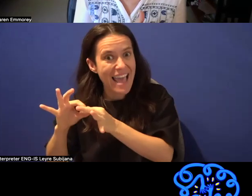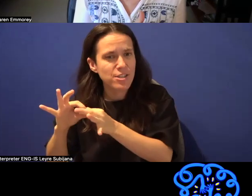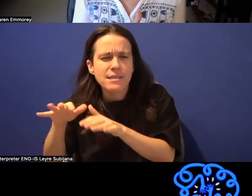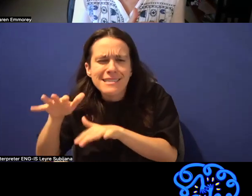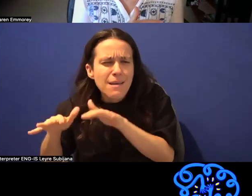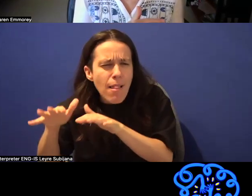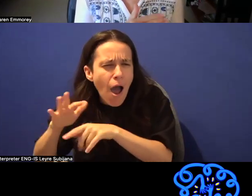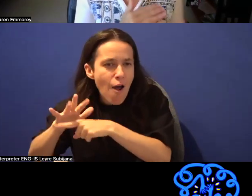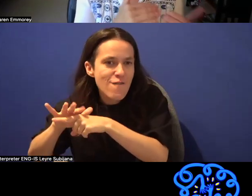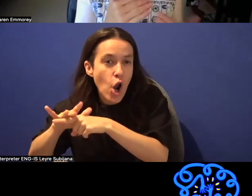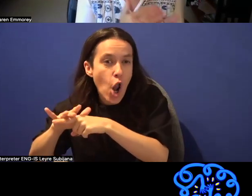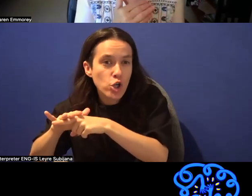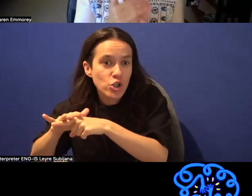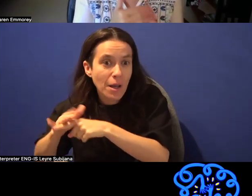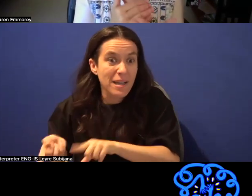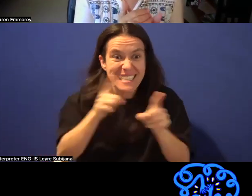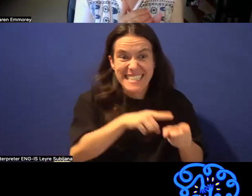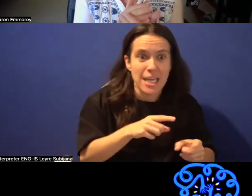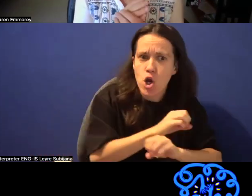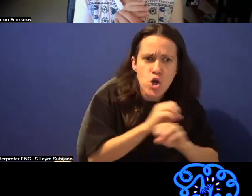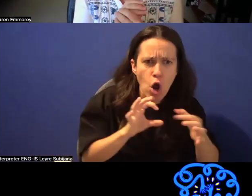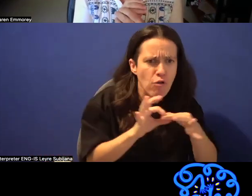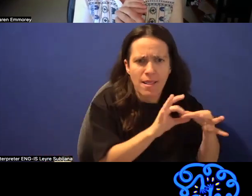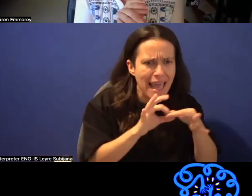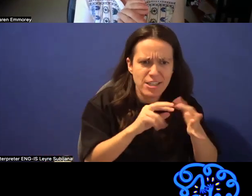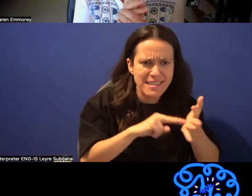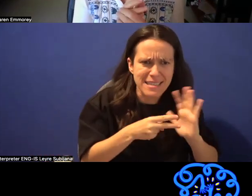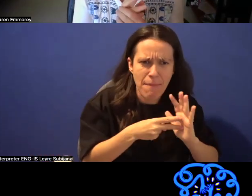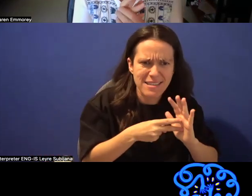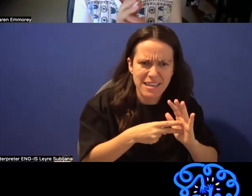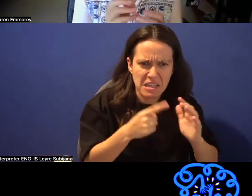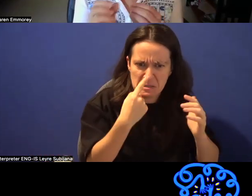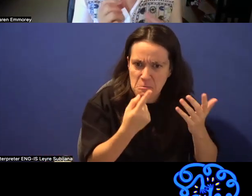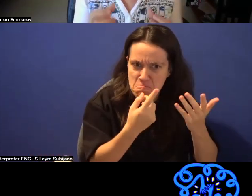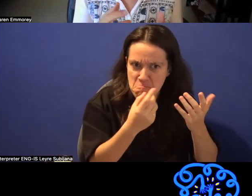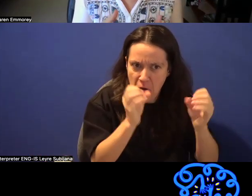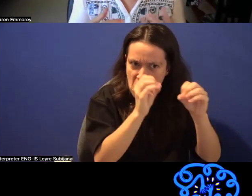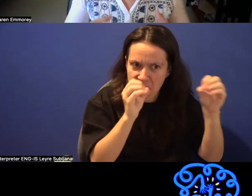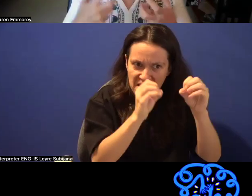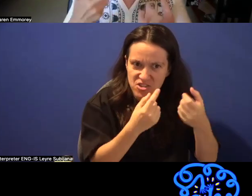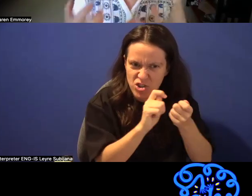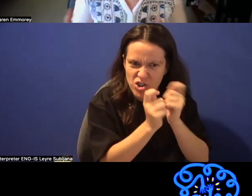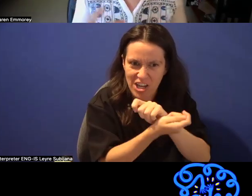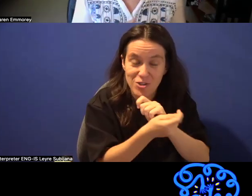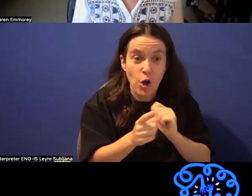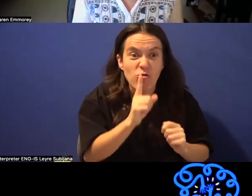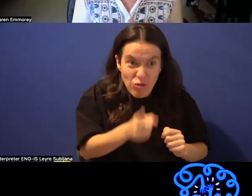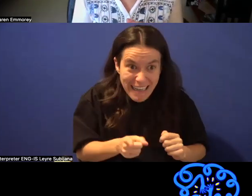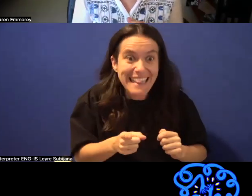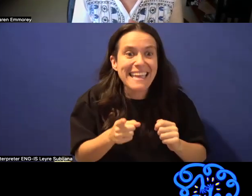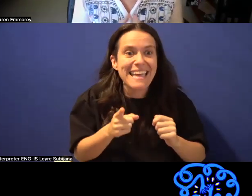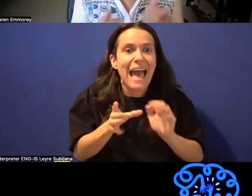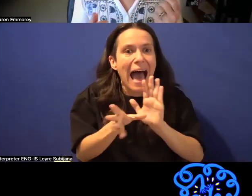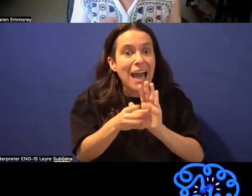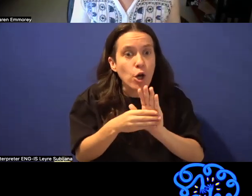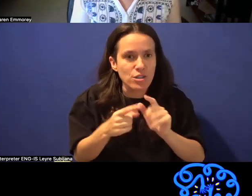phonologically. Whereas when you look at the unrelated, you don't see that boost. So basically, iconicity kind of really magnifies this